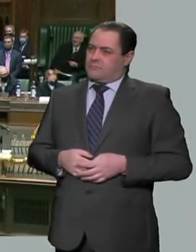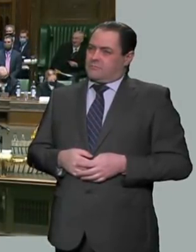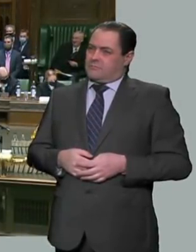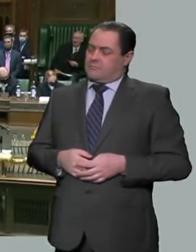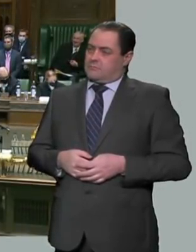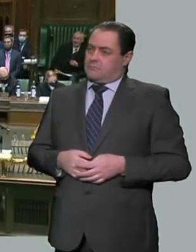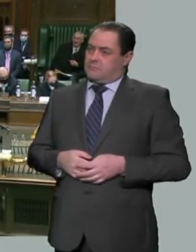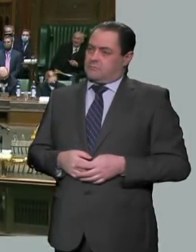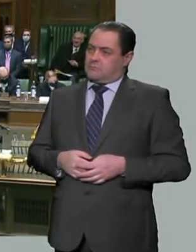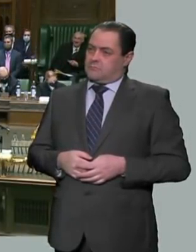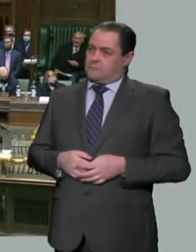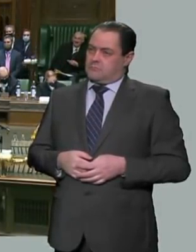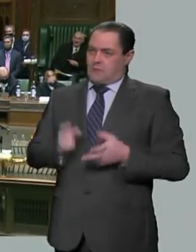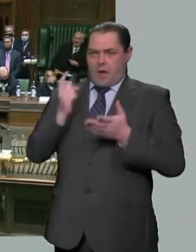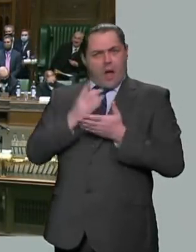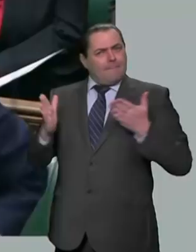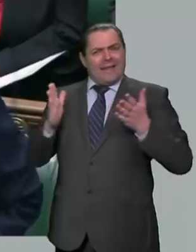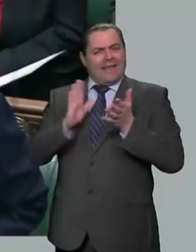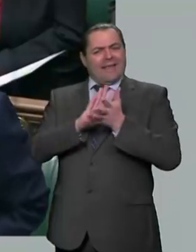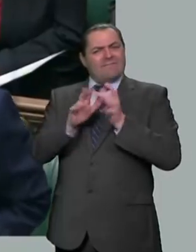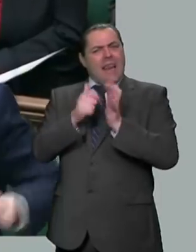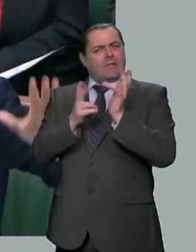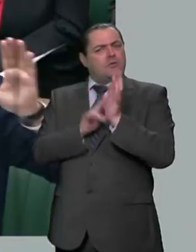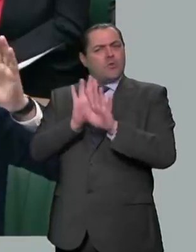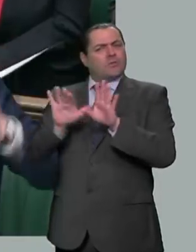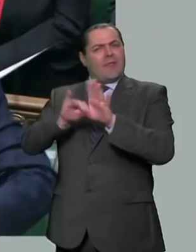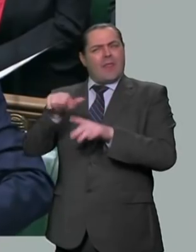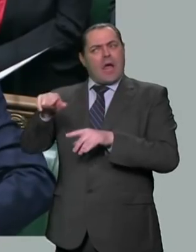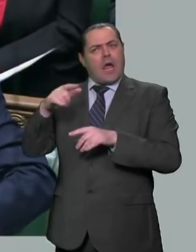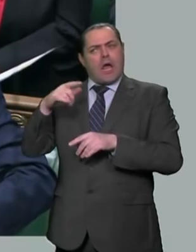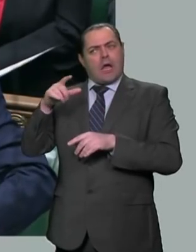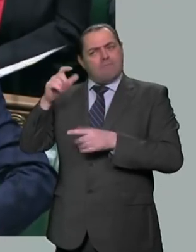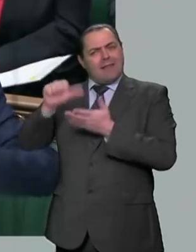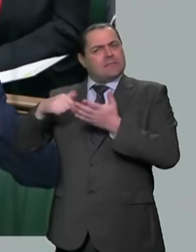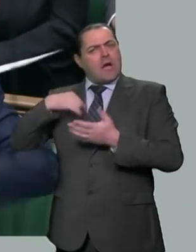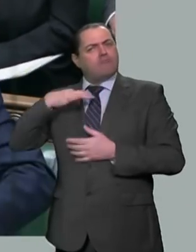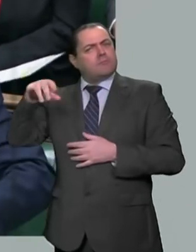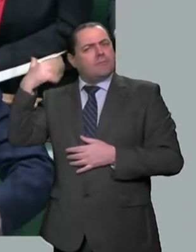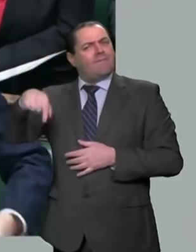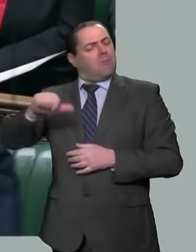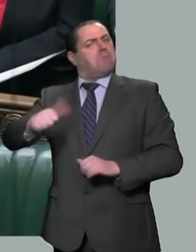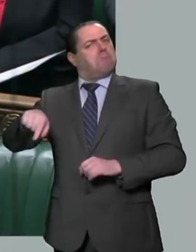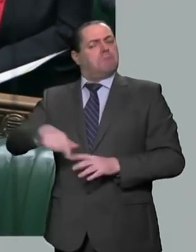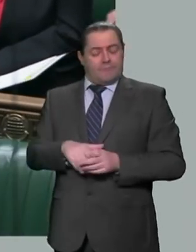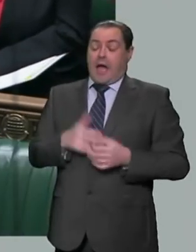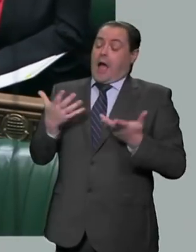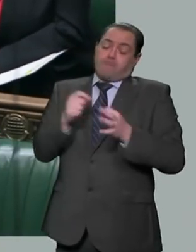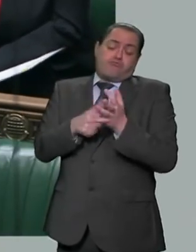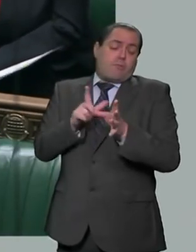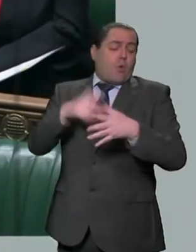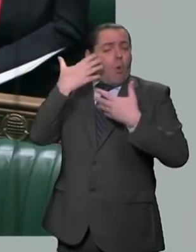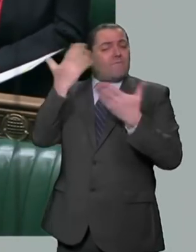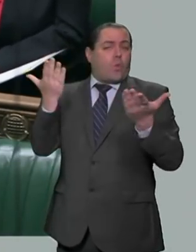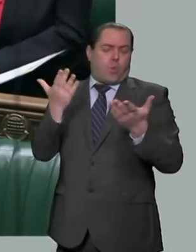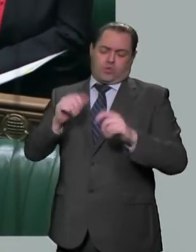I can't believe that Hillingdon isn't included in that list, Mr. Speaker, but it is no surprise to me that Bromley it runs such a